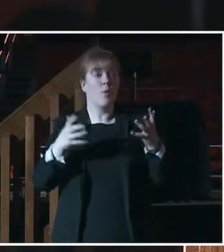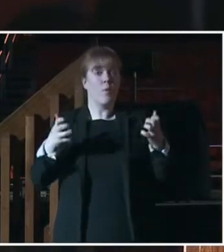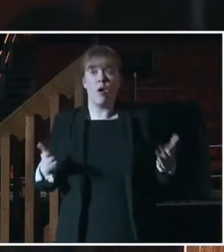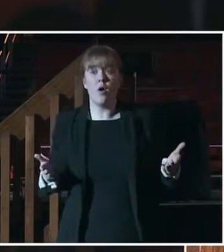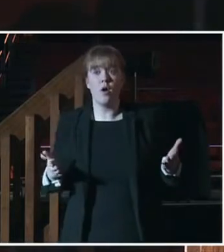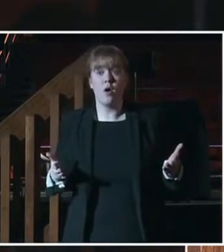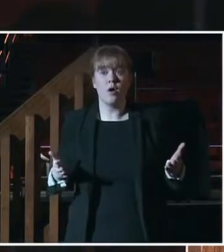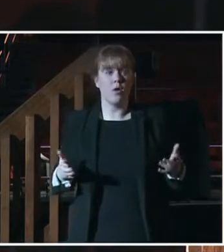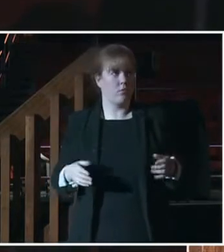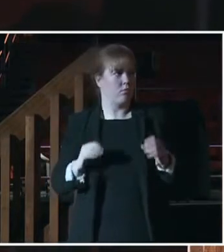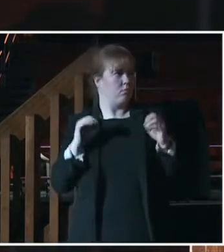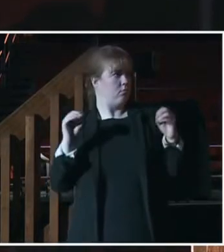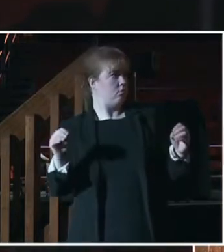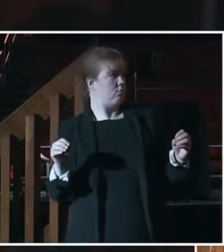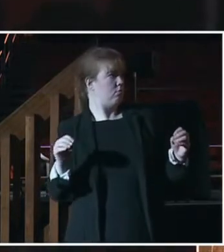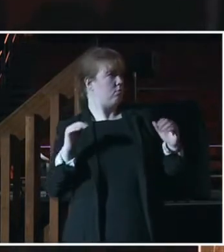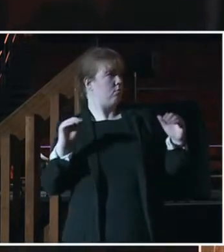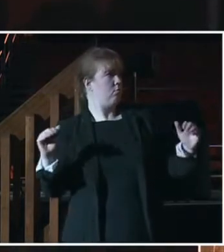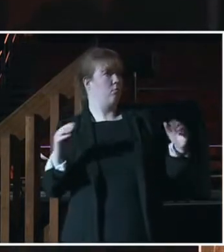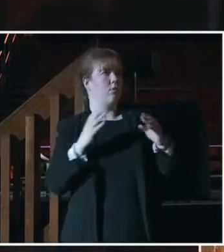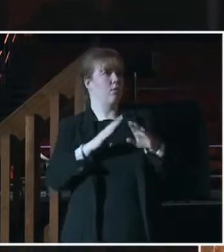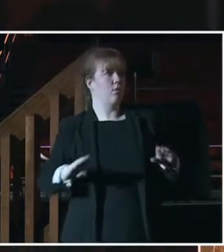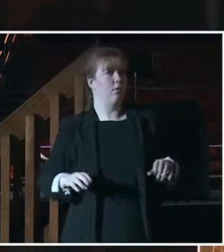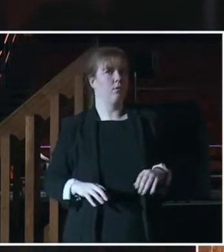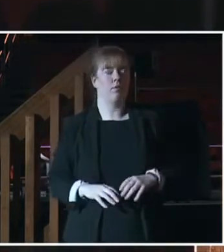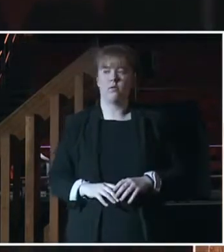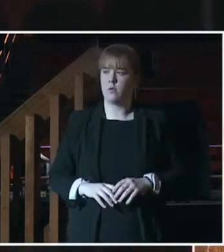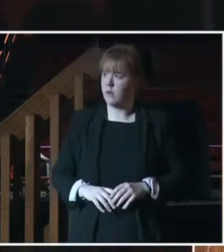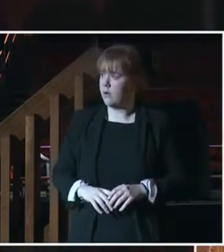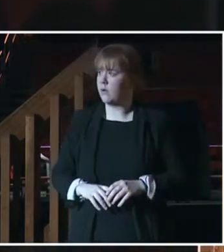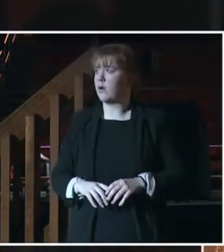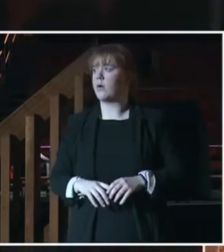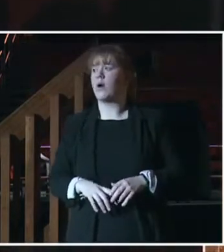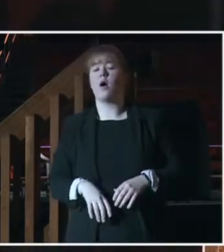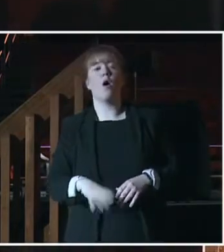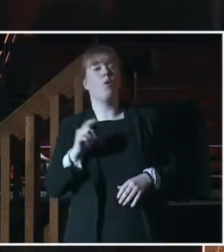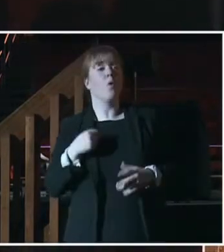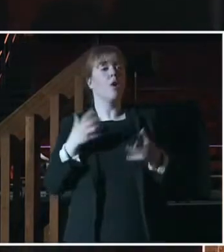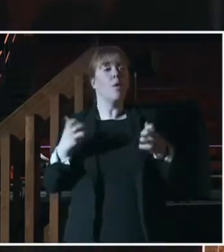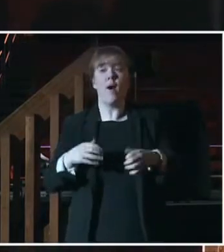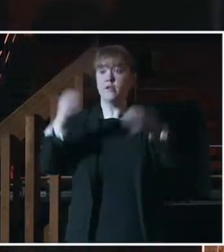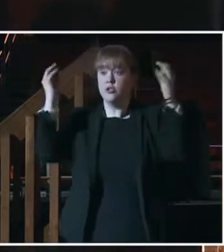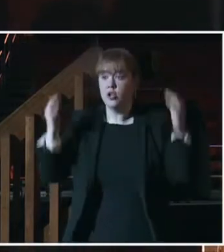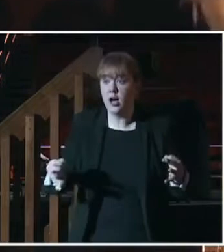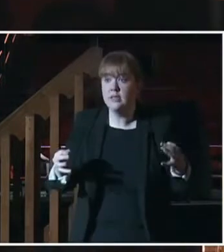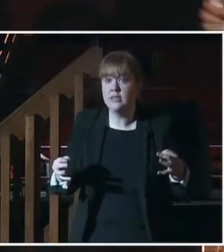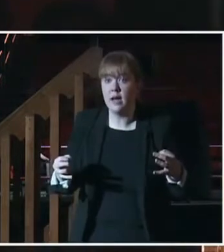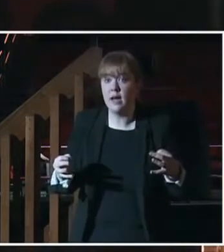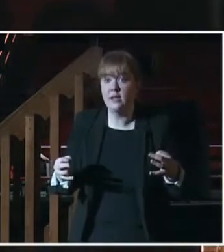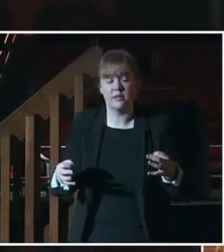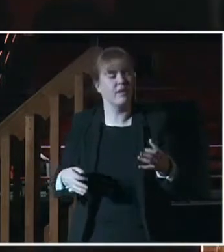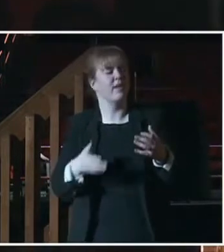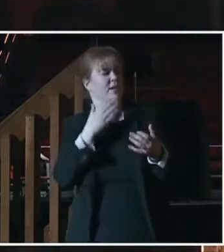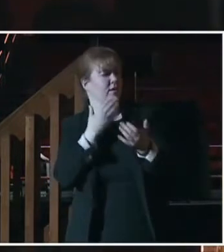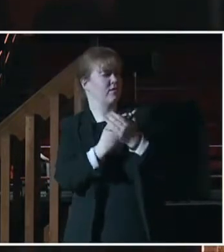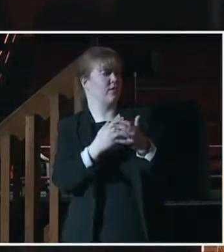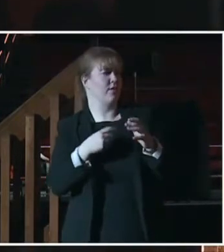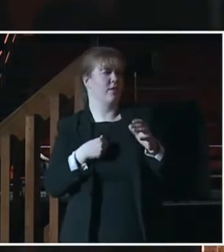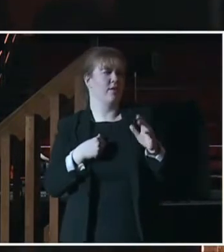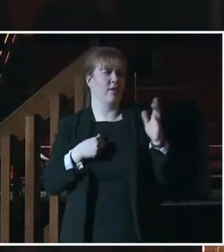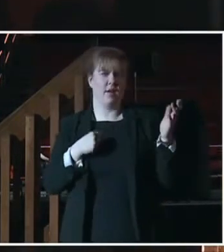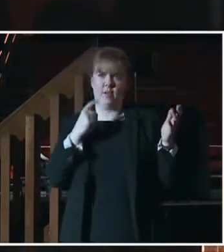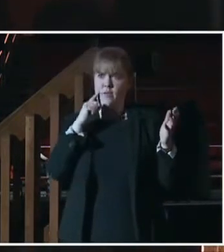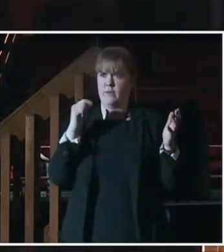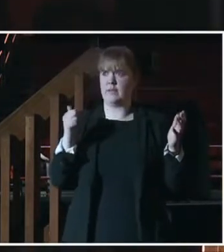Ooh, there's no activists in here. I'm gonna tell y'all, what do we want? That's good. I thought there was about 10 of